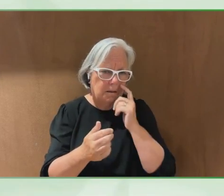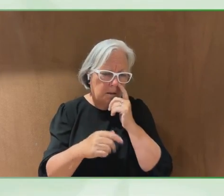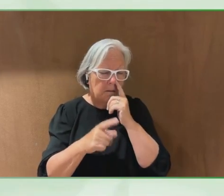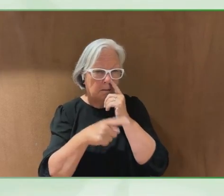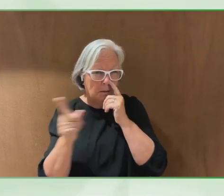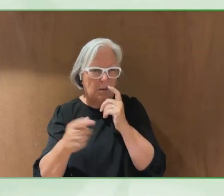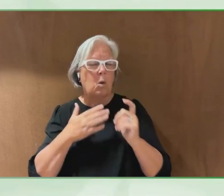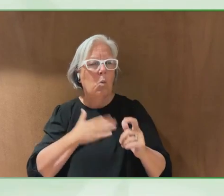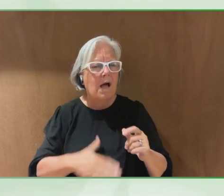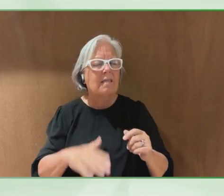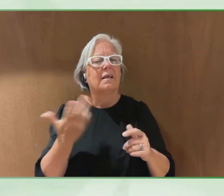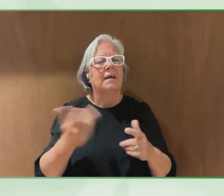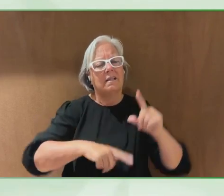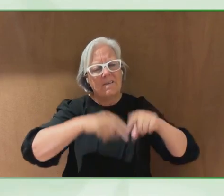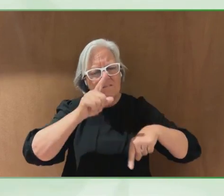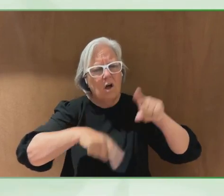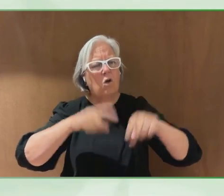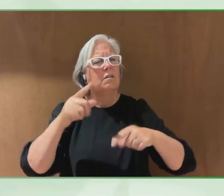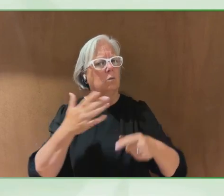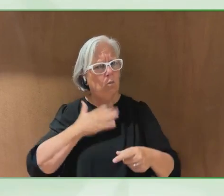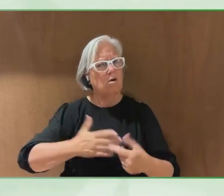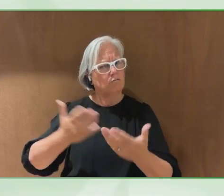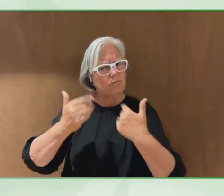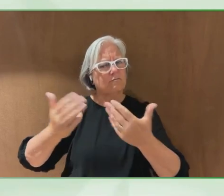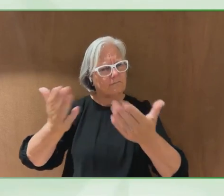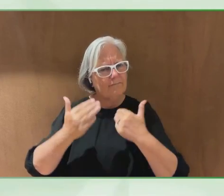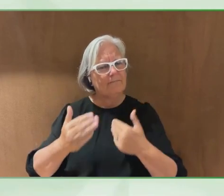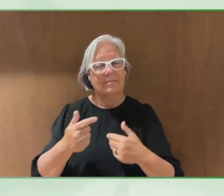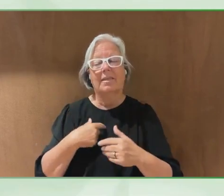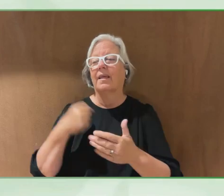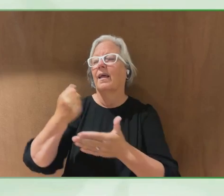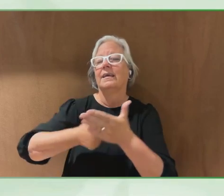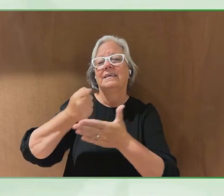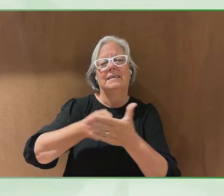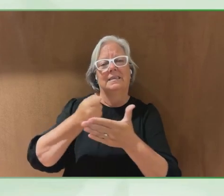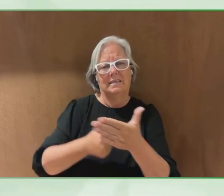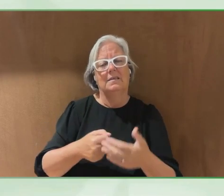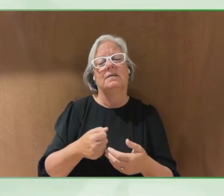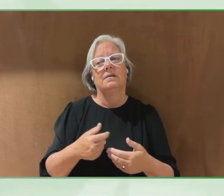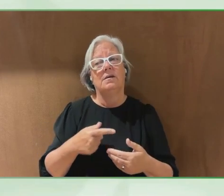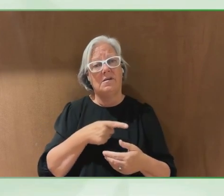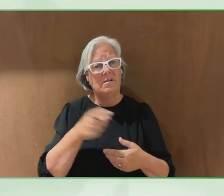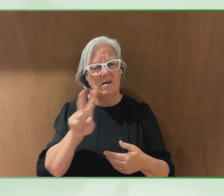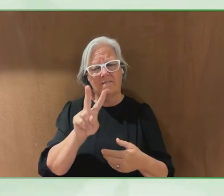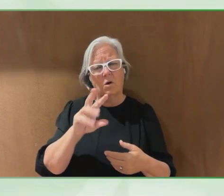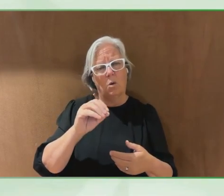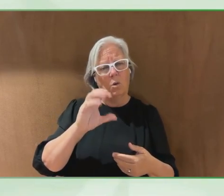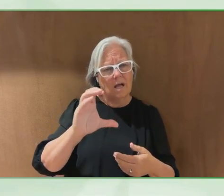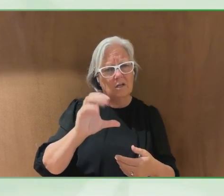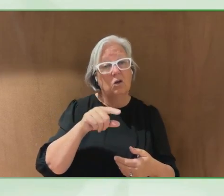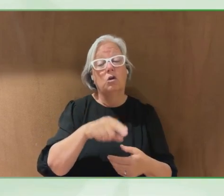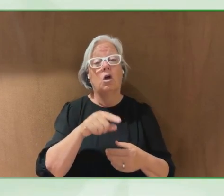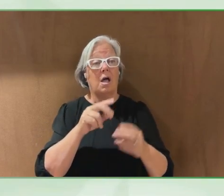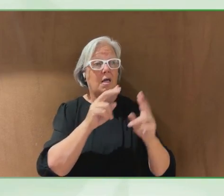inclusion quotients, and that's what we are lobbying, doing the carrot and stick approach to ensure that vocational skills in rural and urban Pakistan is pursued,